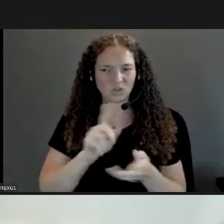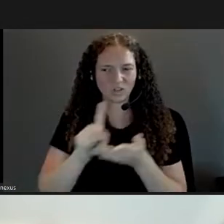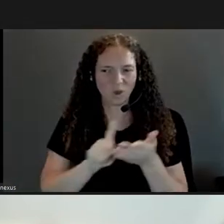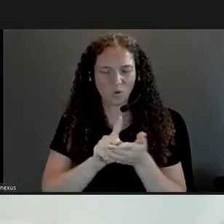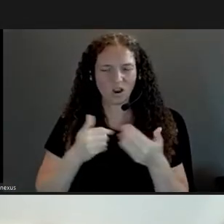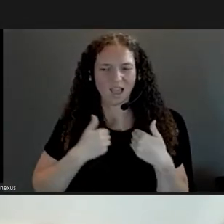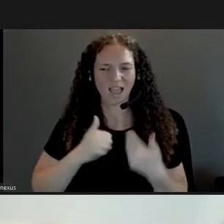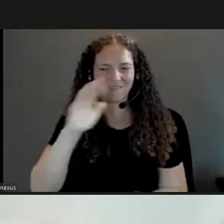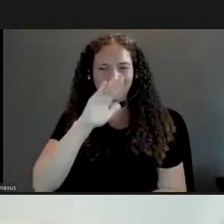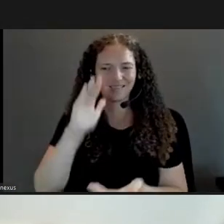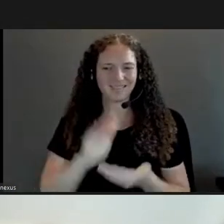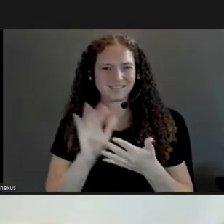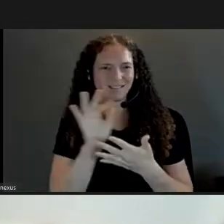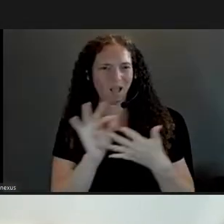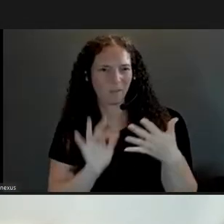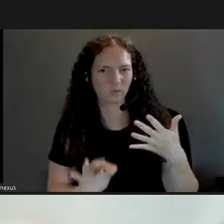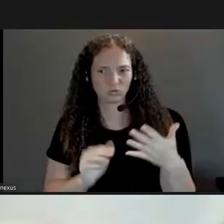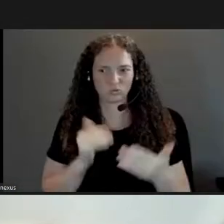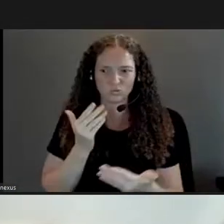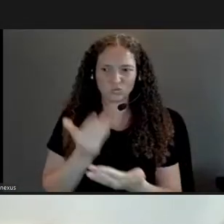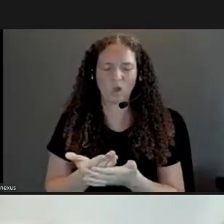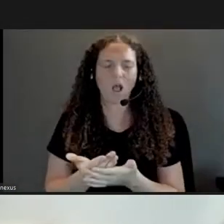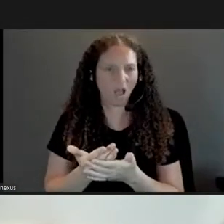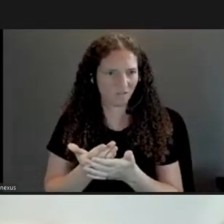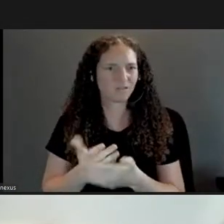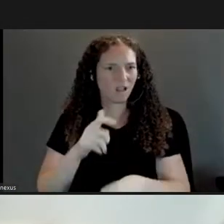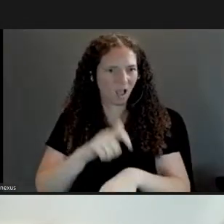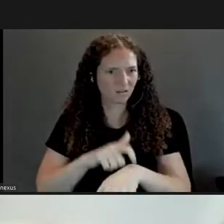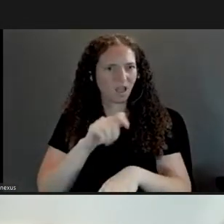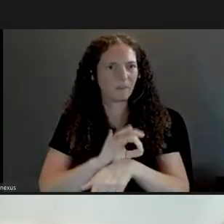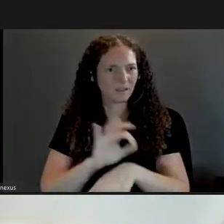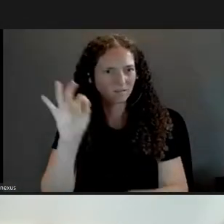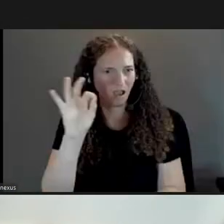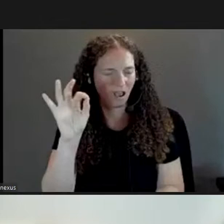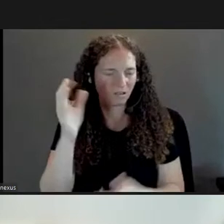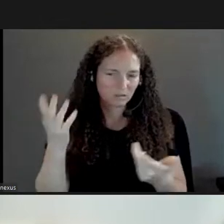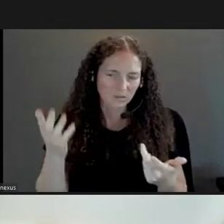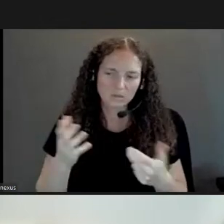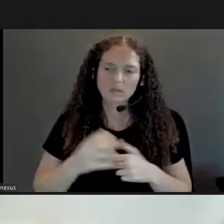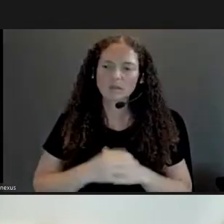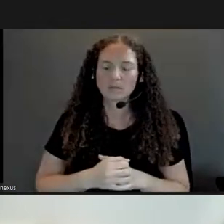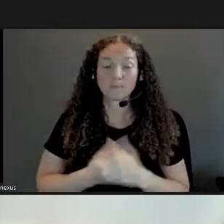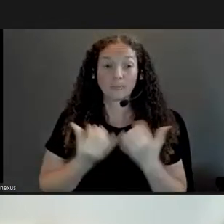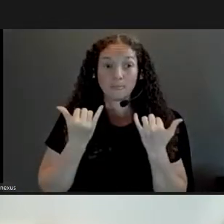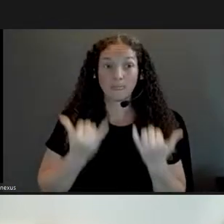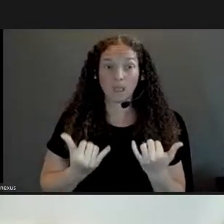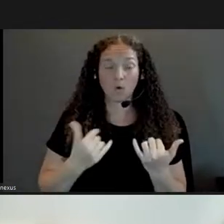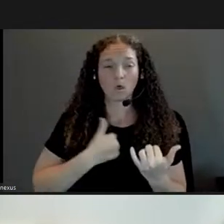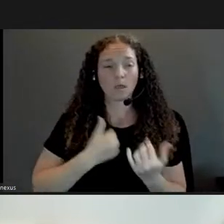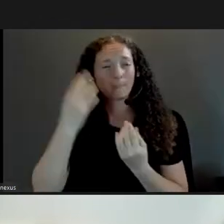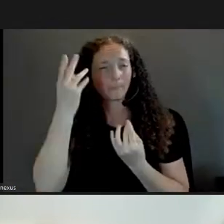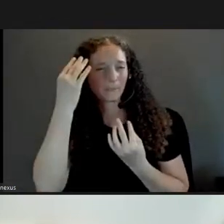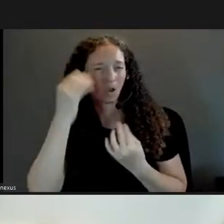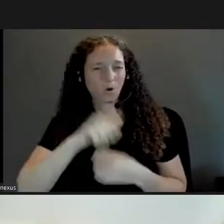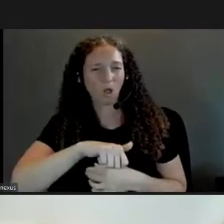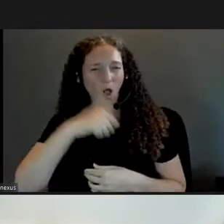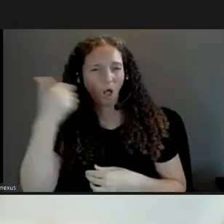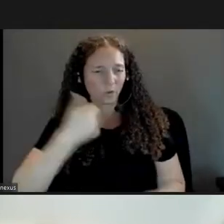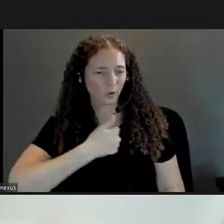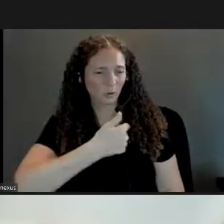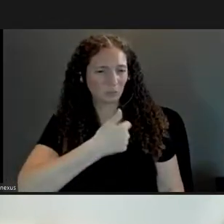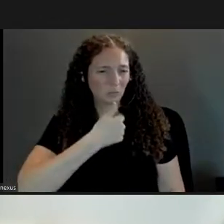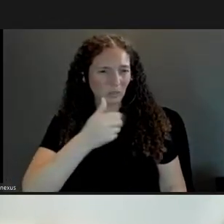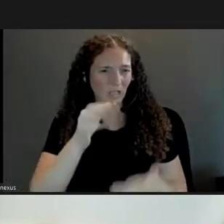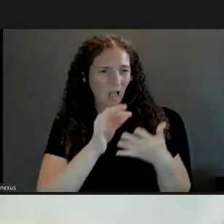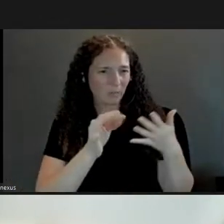travel times to get to work by 9 a.m. I'm at this point where I'm really starting to consider other commuting options if this becomes a